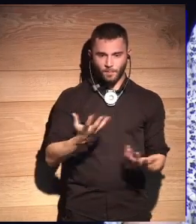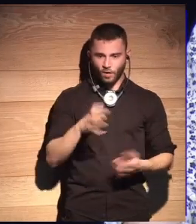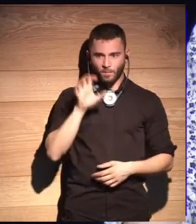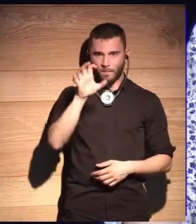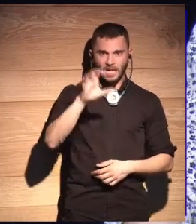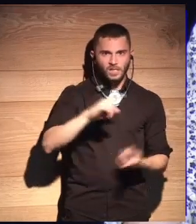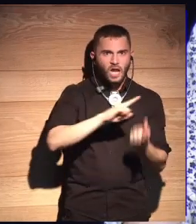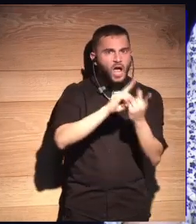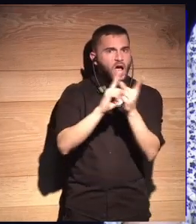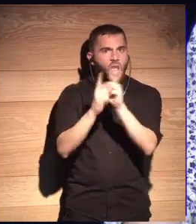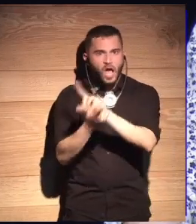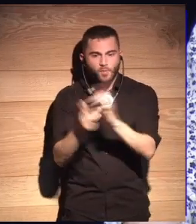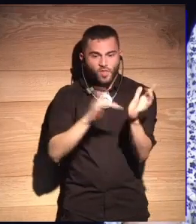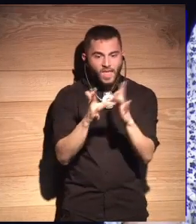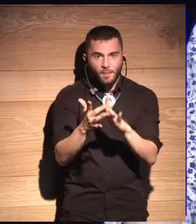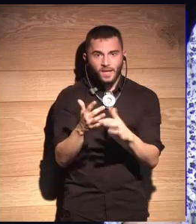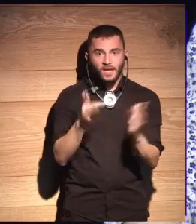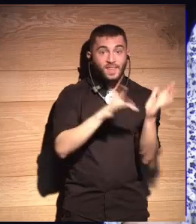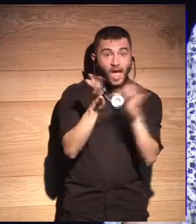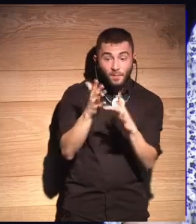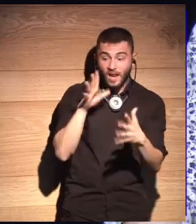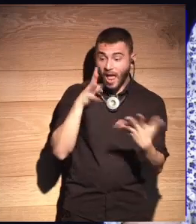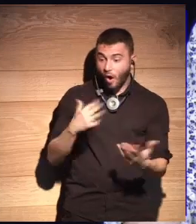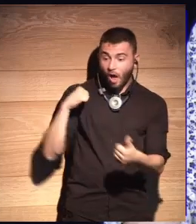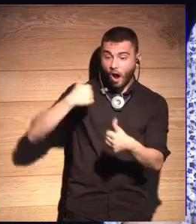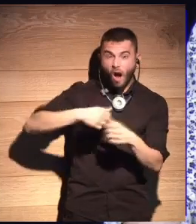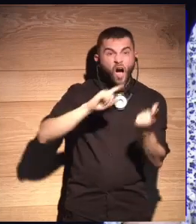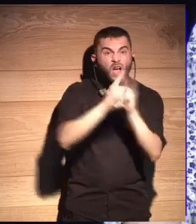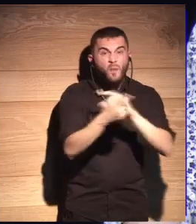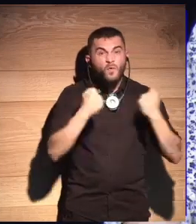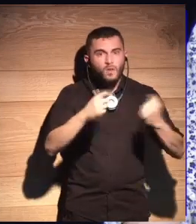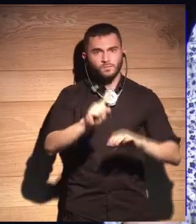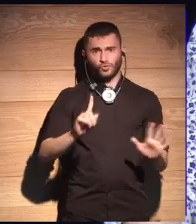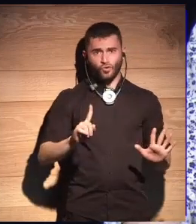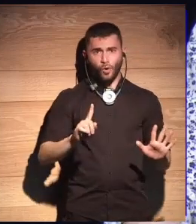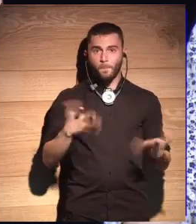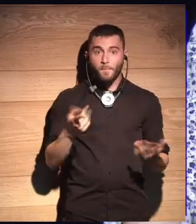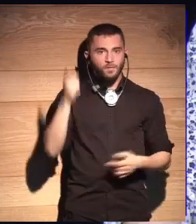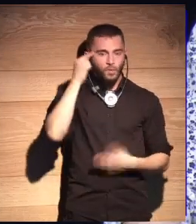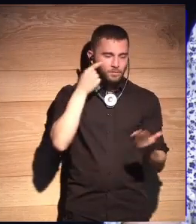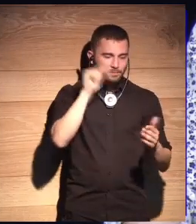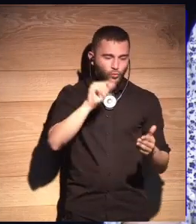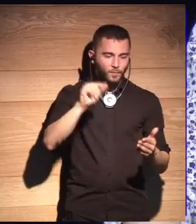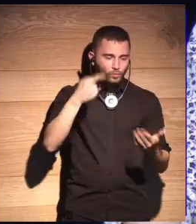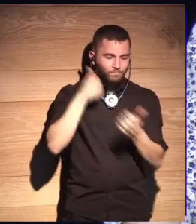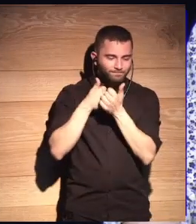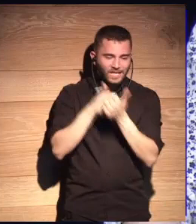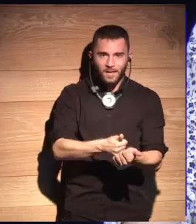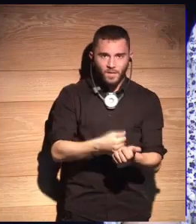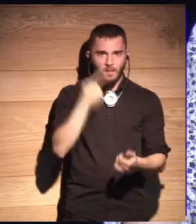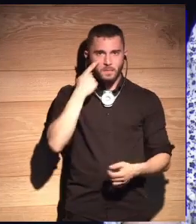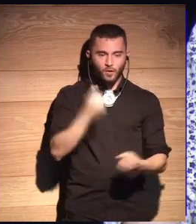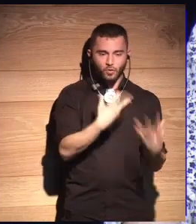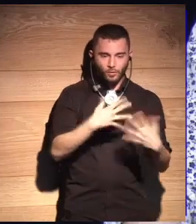of November is Catalonia. And however, you have to think that from April up to now,